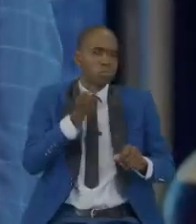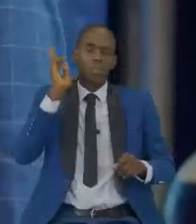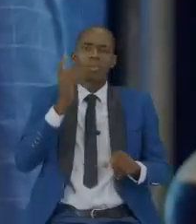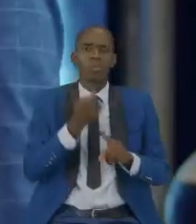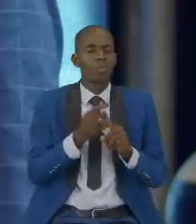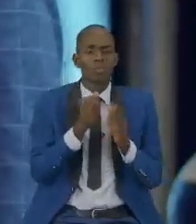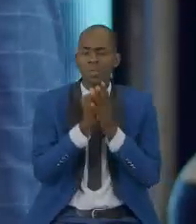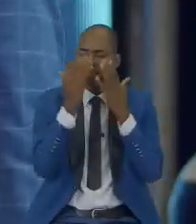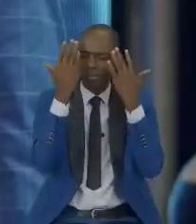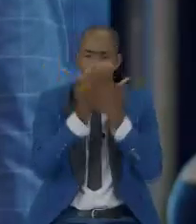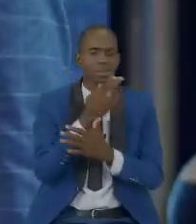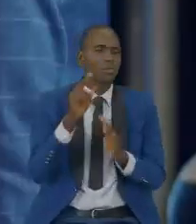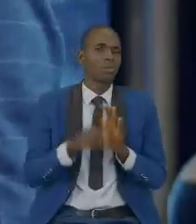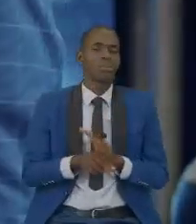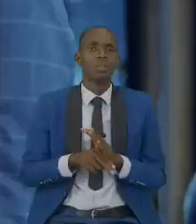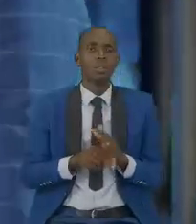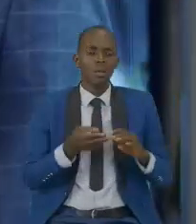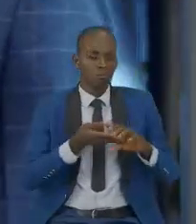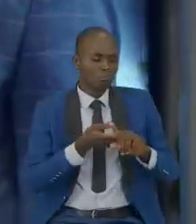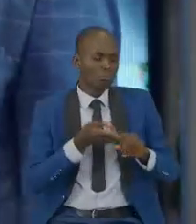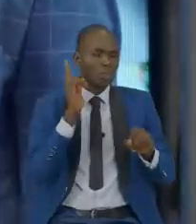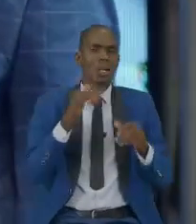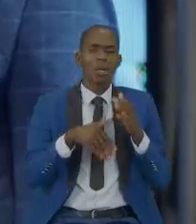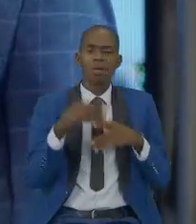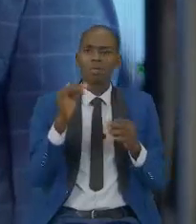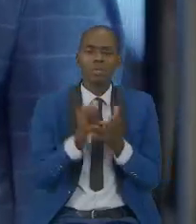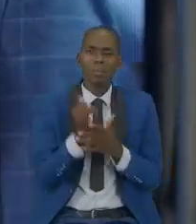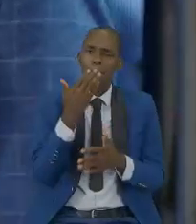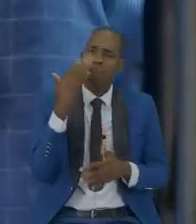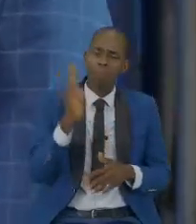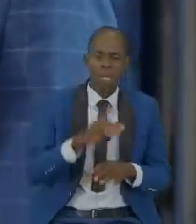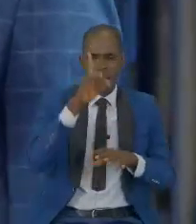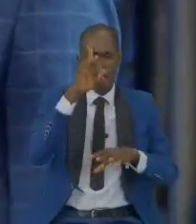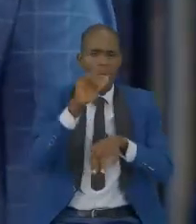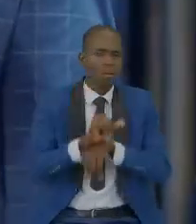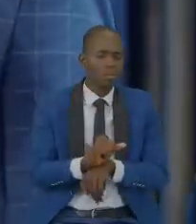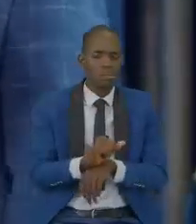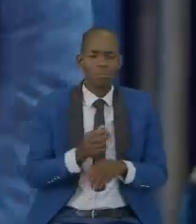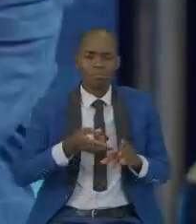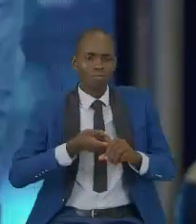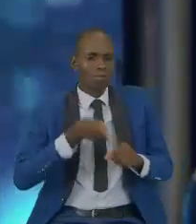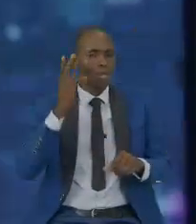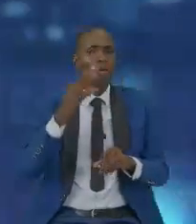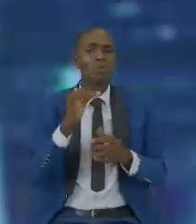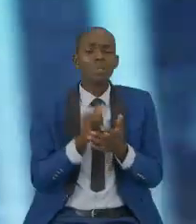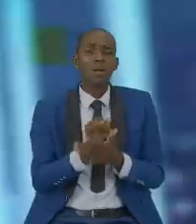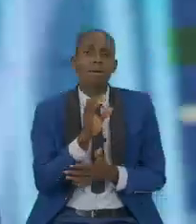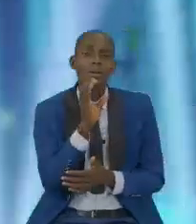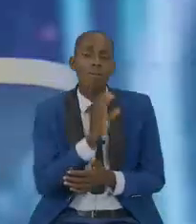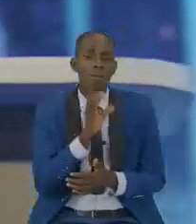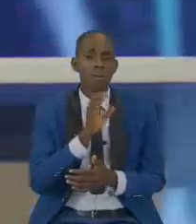that sin, out of that evil habit, out of that occultism, out of